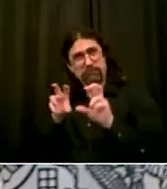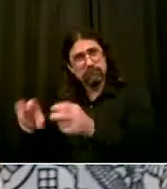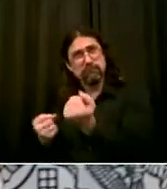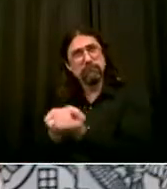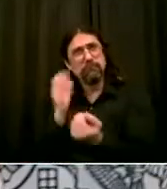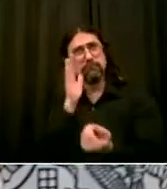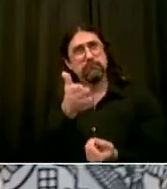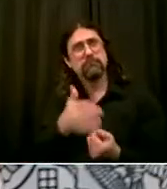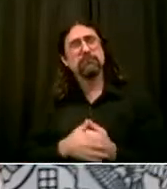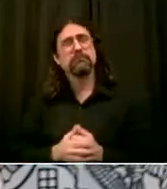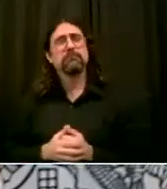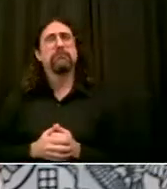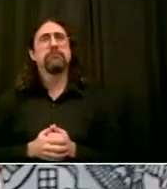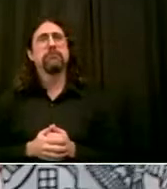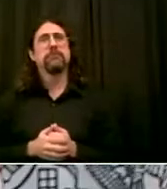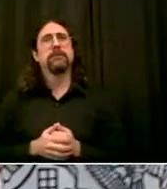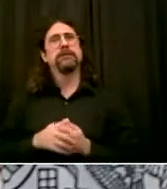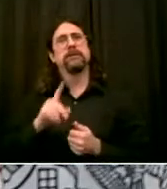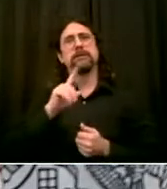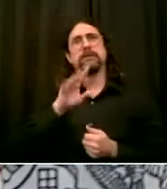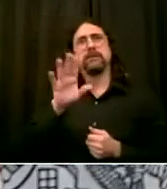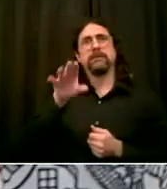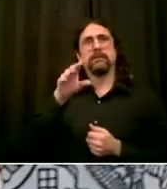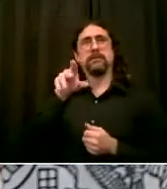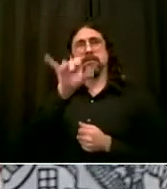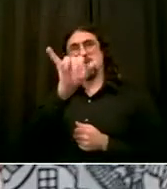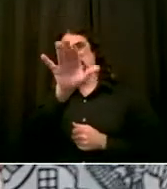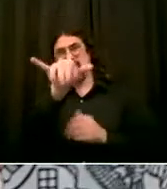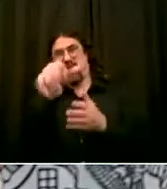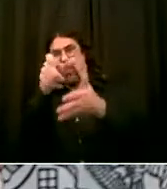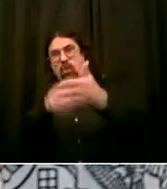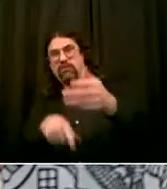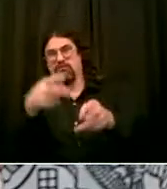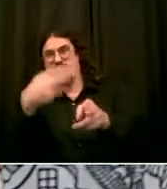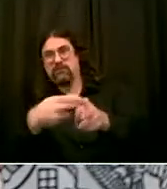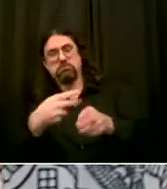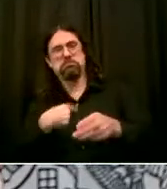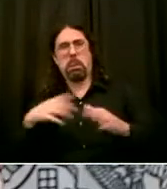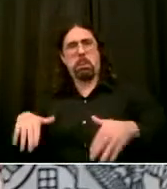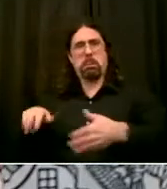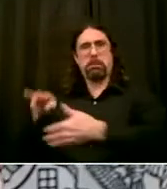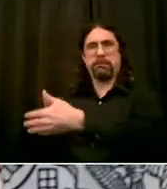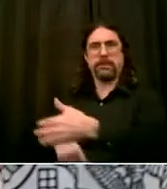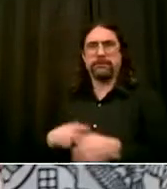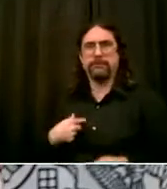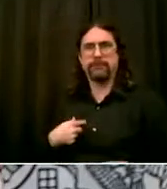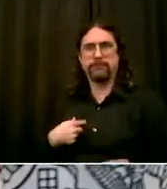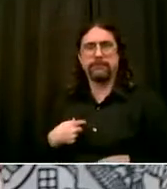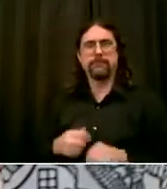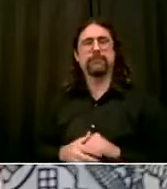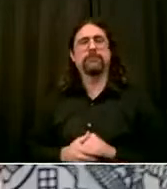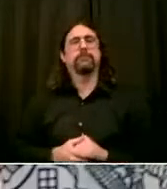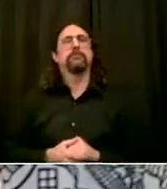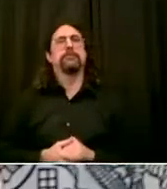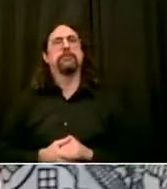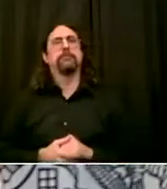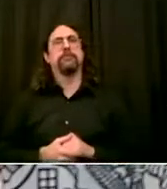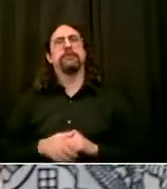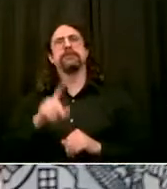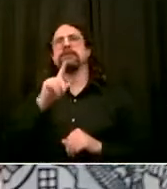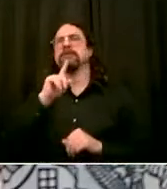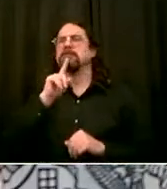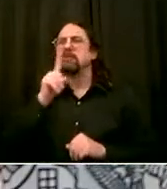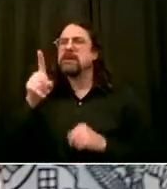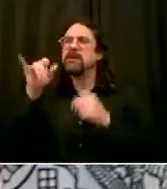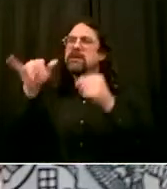uh their families are still trying to determine the best way to provide services for them and uh just have been struggling because of the